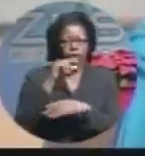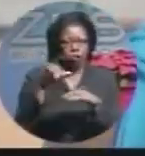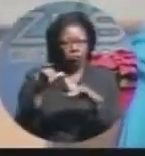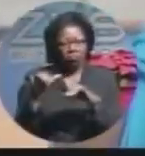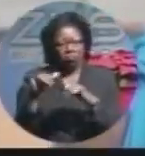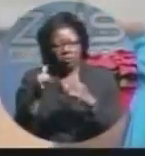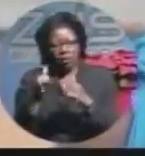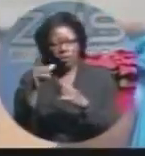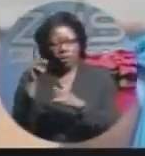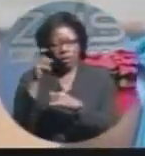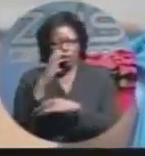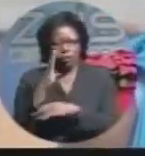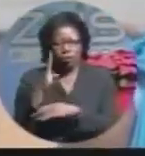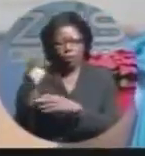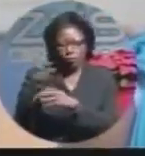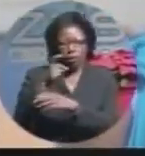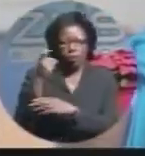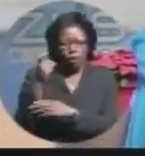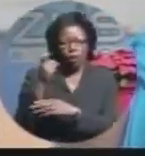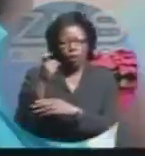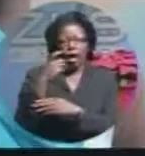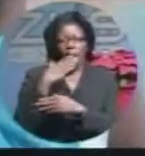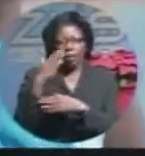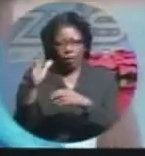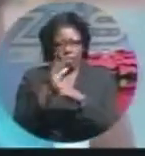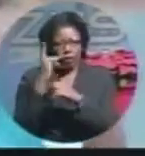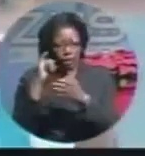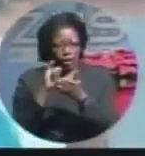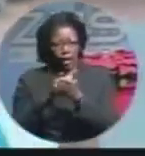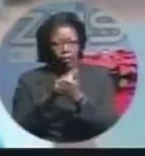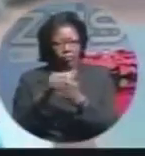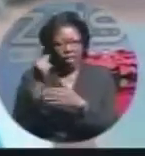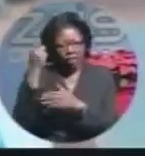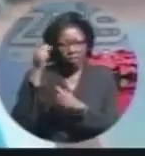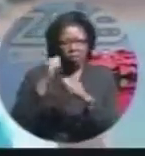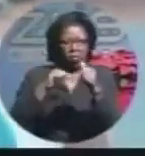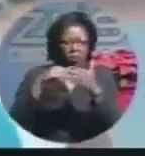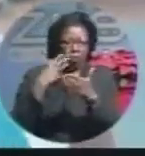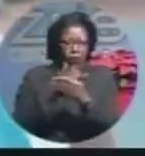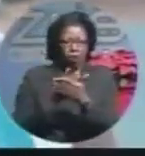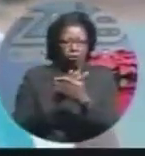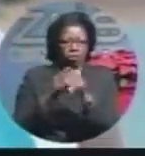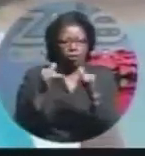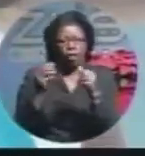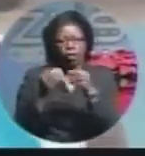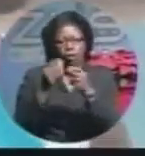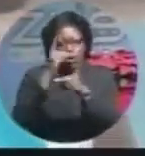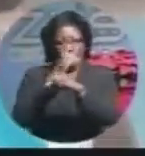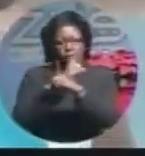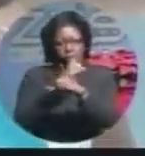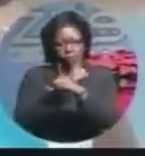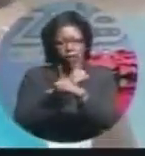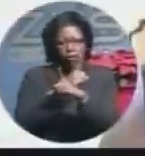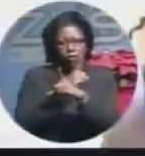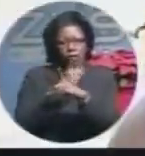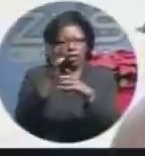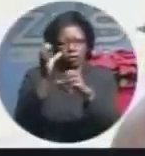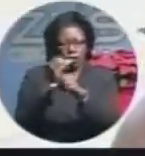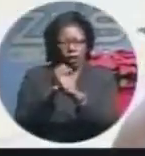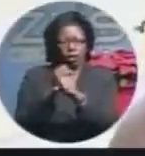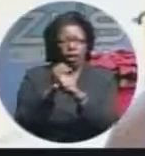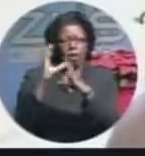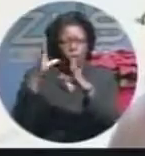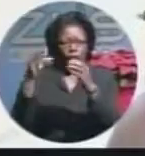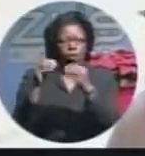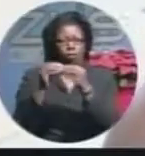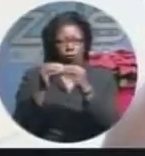to, but we did one, and I am thankful for that. I think we performed very well, but we could have played more defense and get the rebounds. We missed a lot